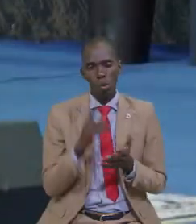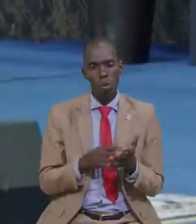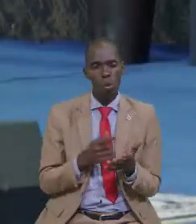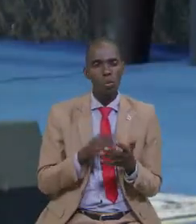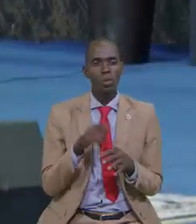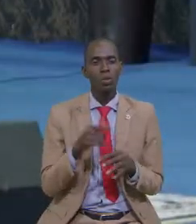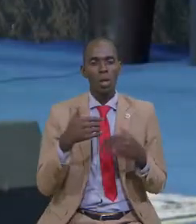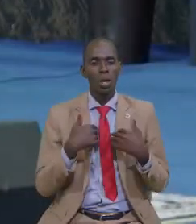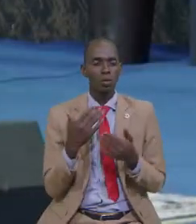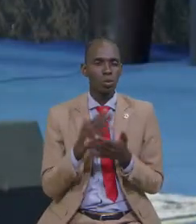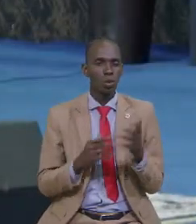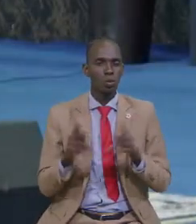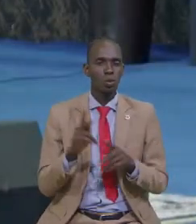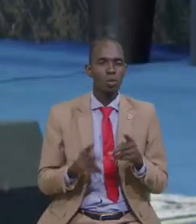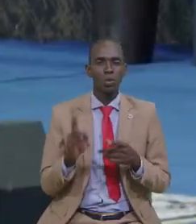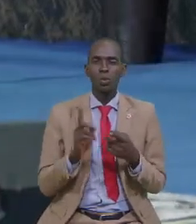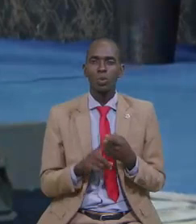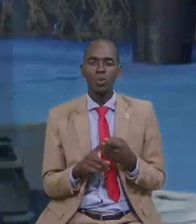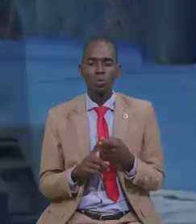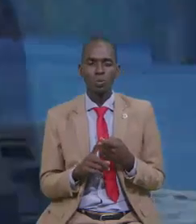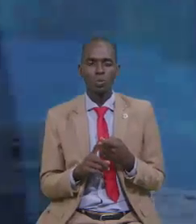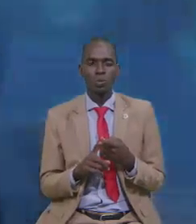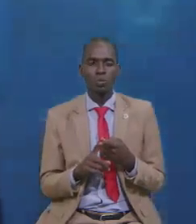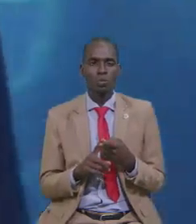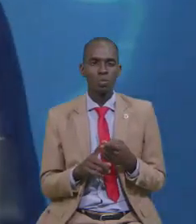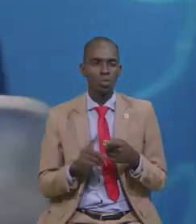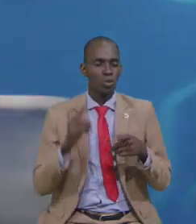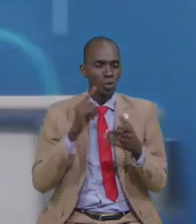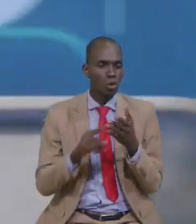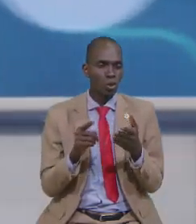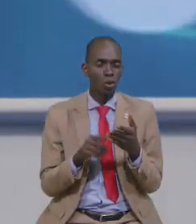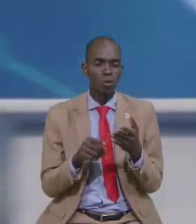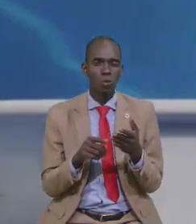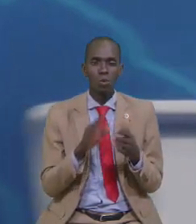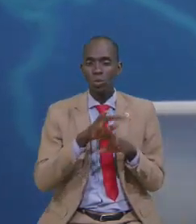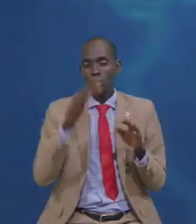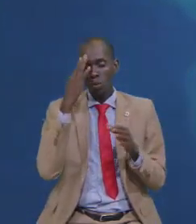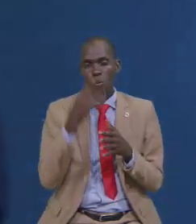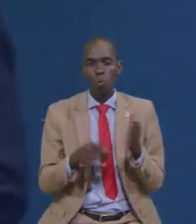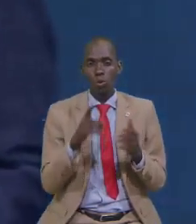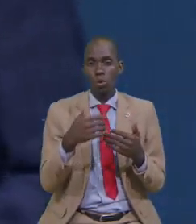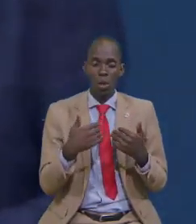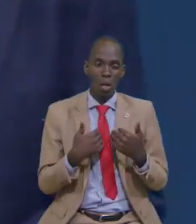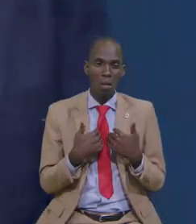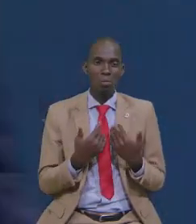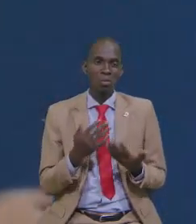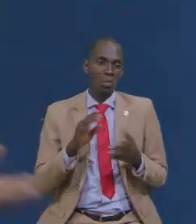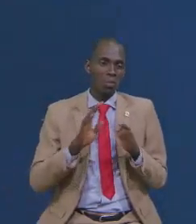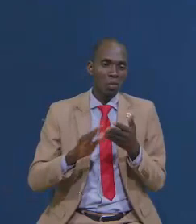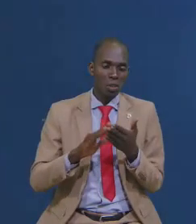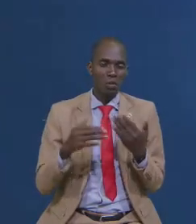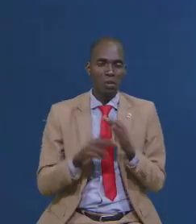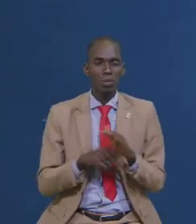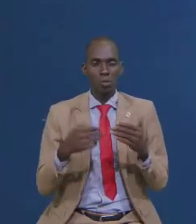know you have. You have deliverance you don't know you have. You have forgiveness you don't know you have. And you